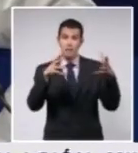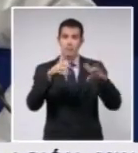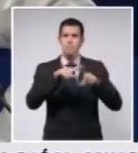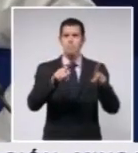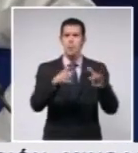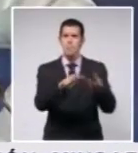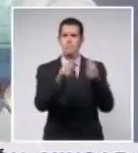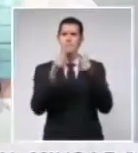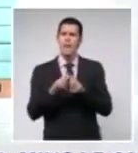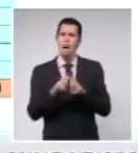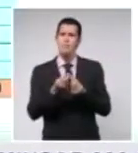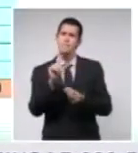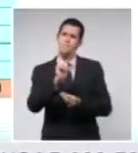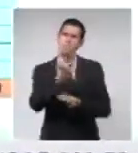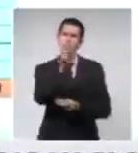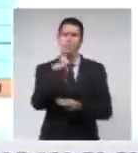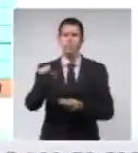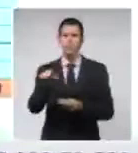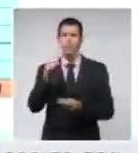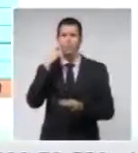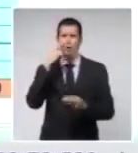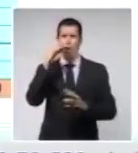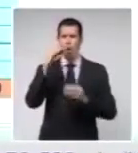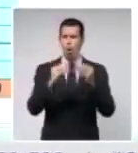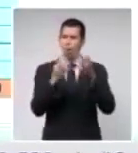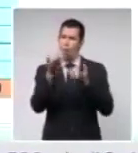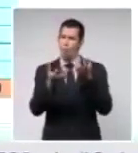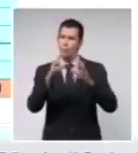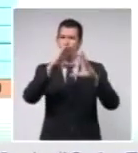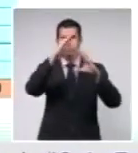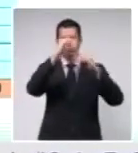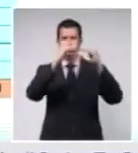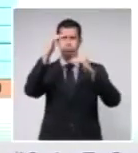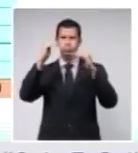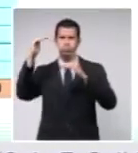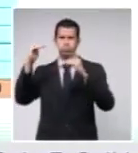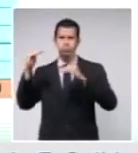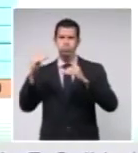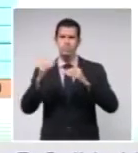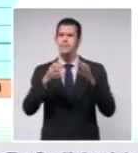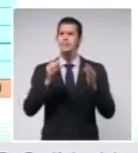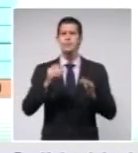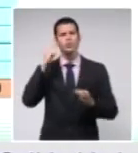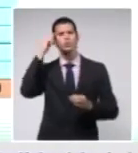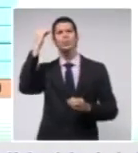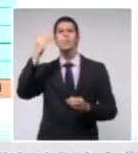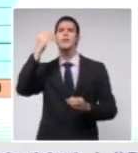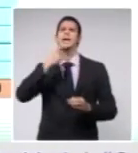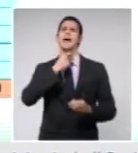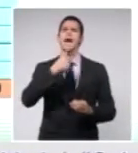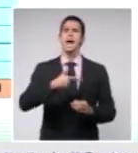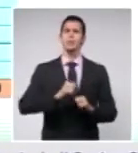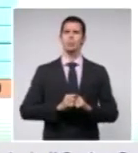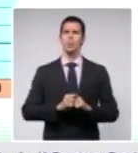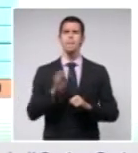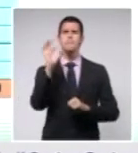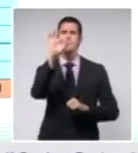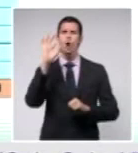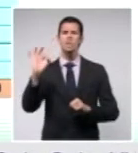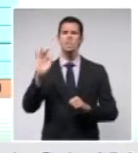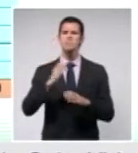Ávila continues to have the highest confirmed case rate per 100,000 inhabitants over the last 15